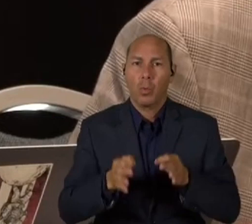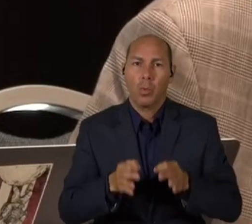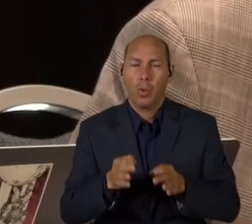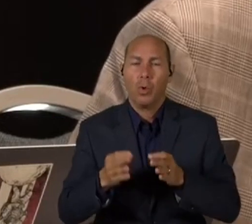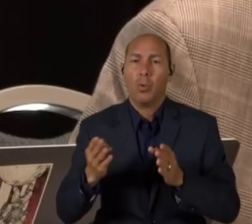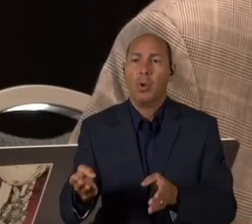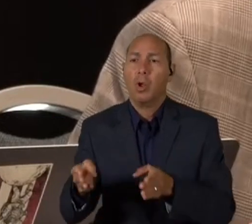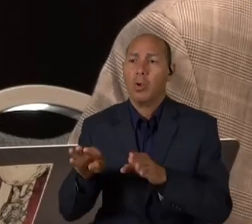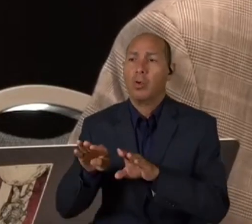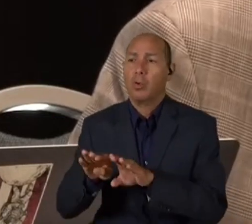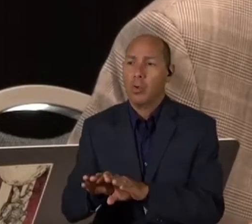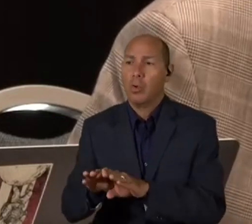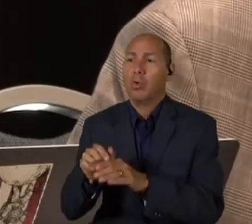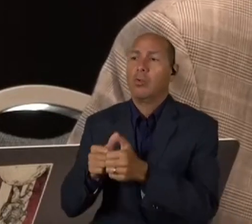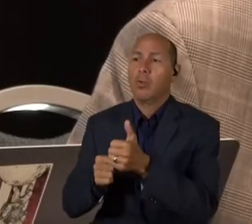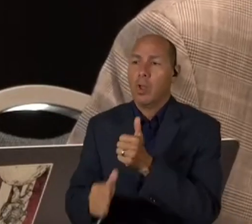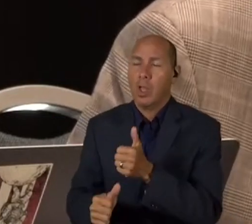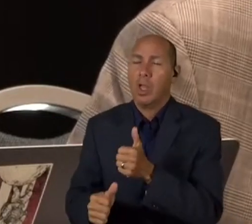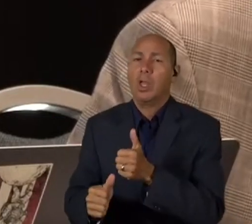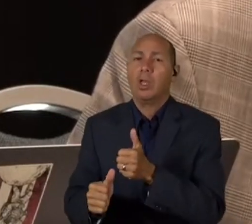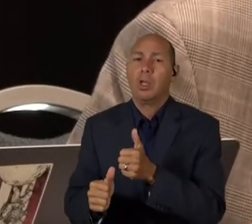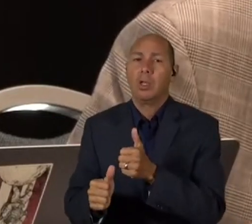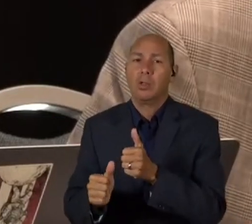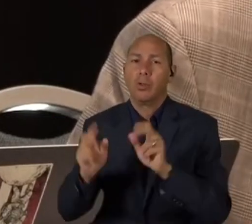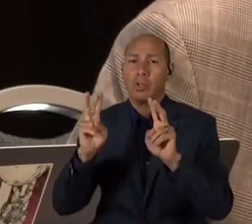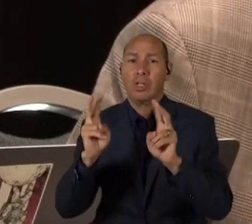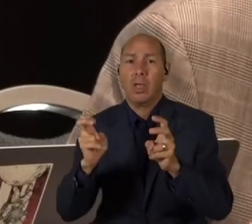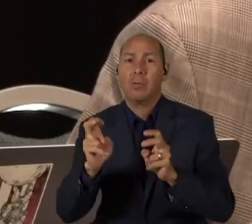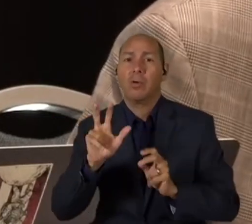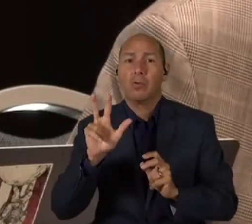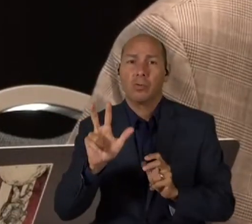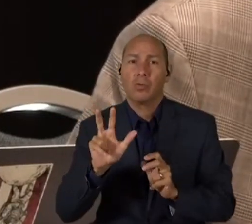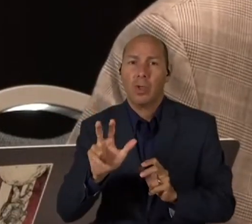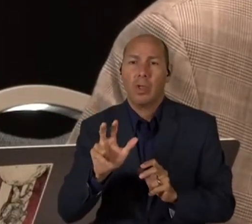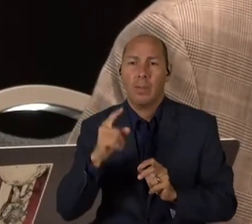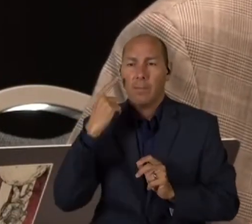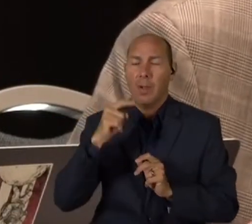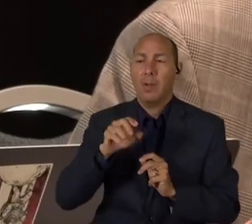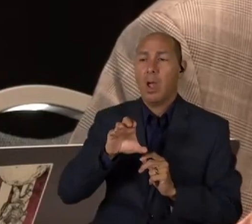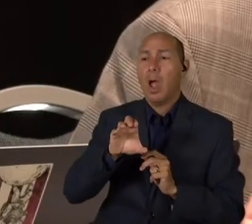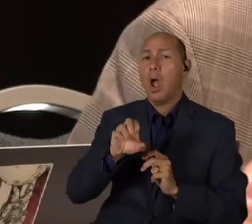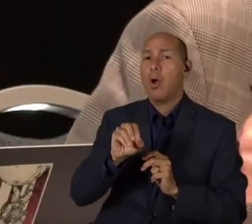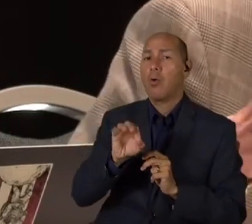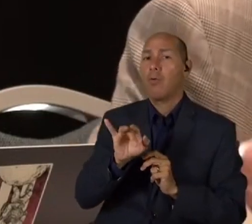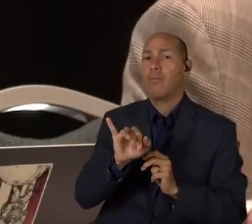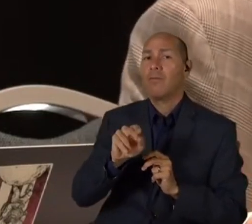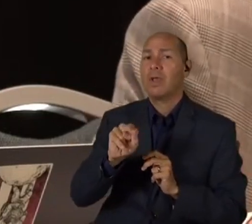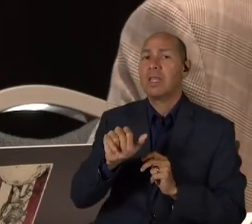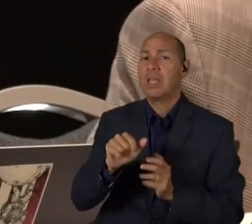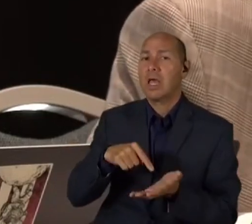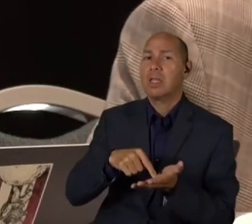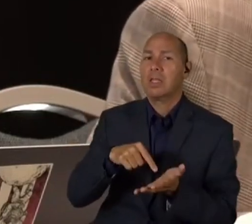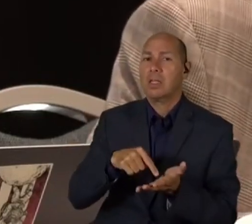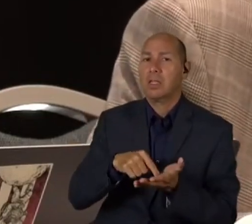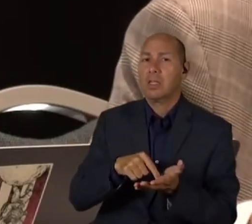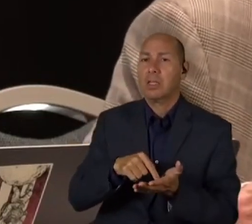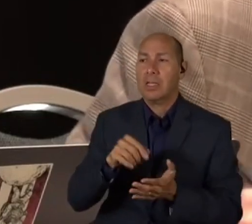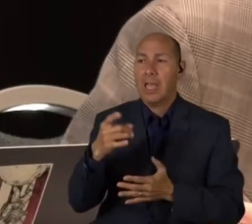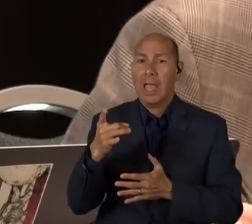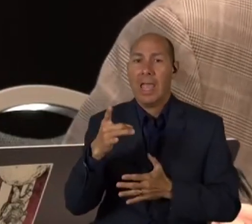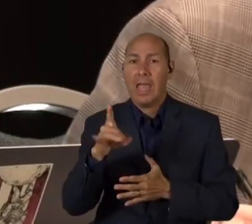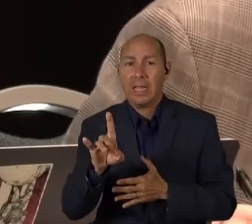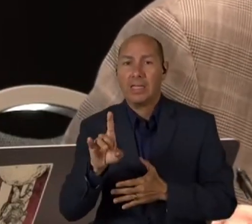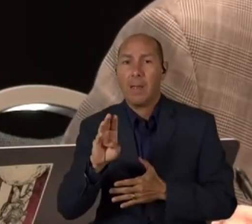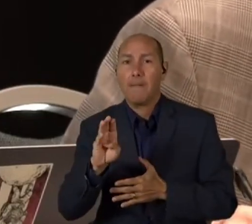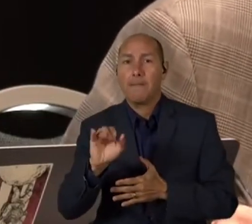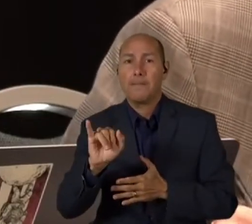under Title III of PROMESA to cut the COFINA debt. The restructuring of COFINA's $18 billion in